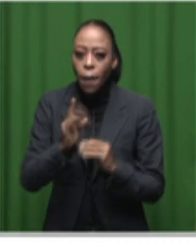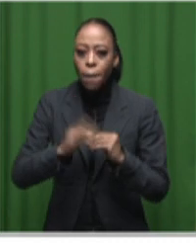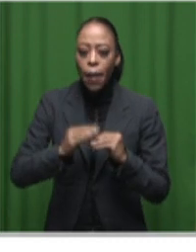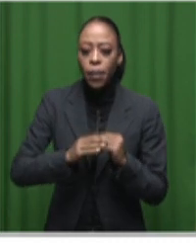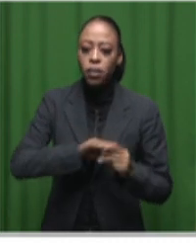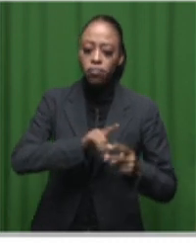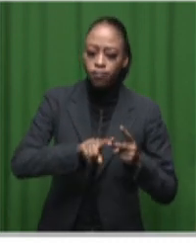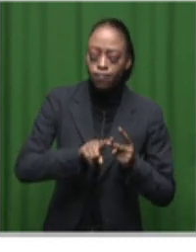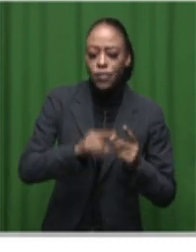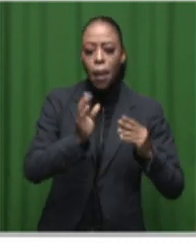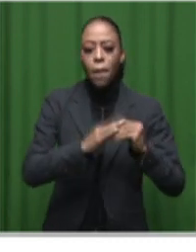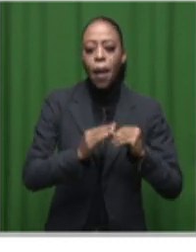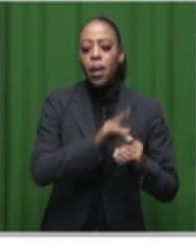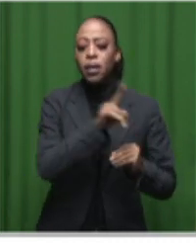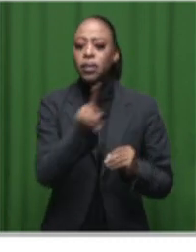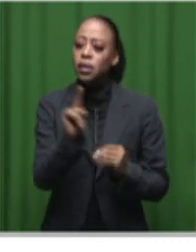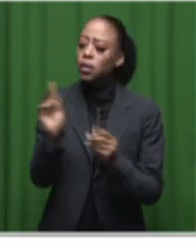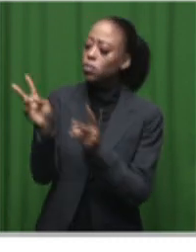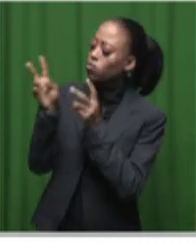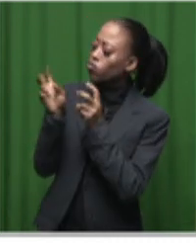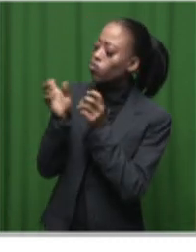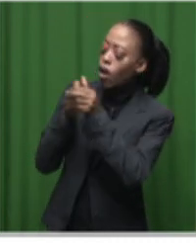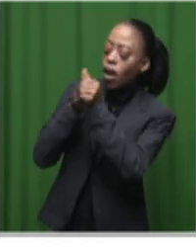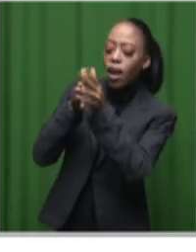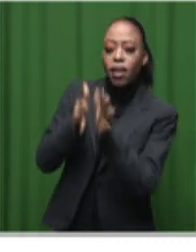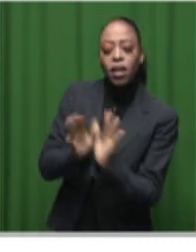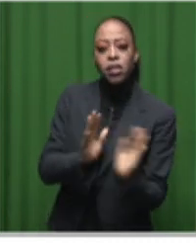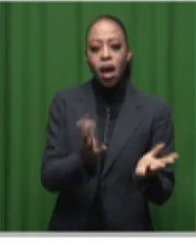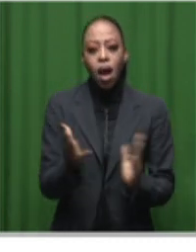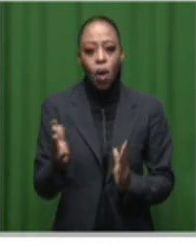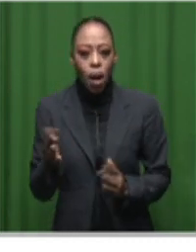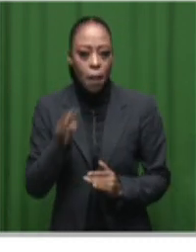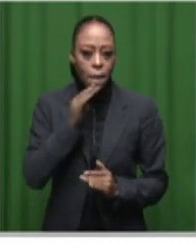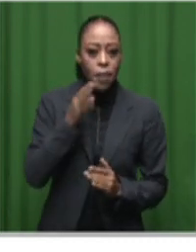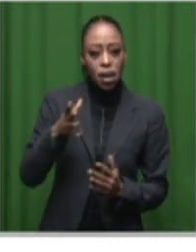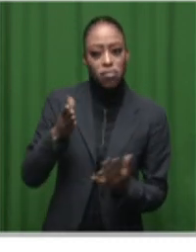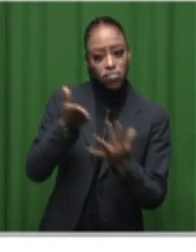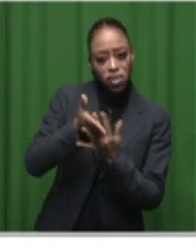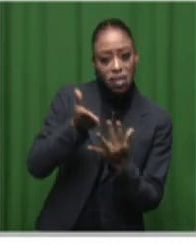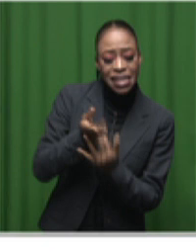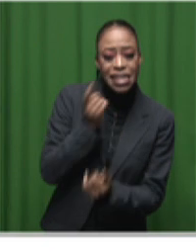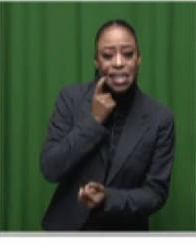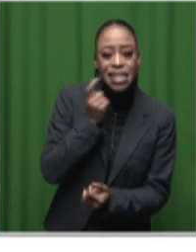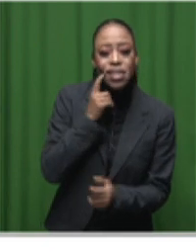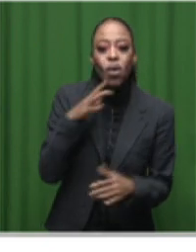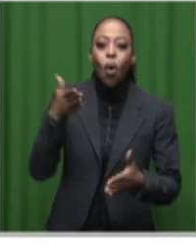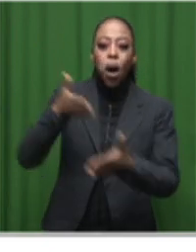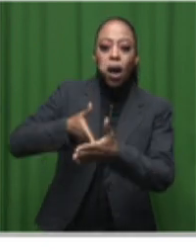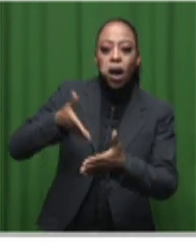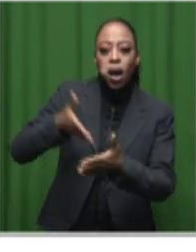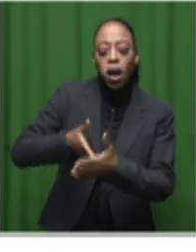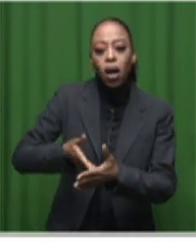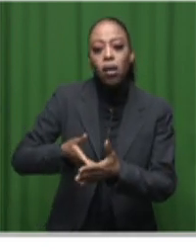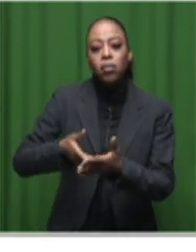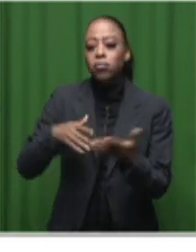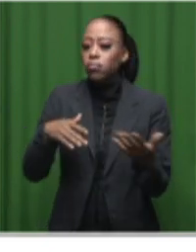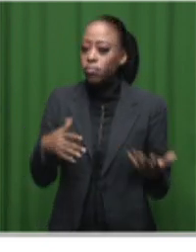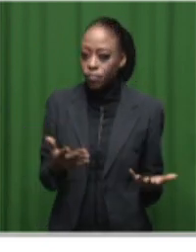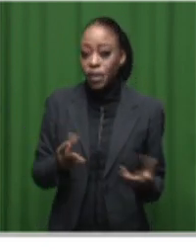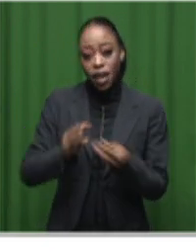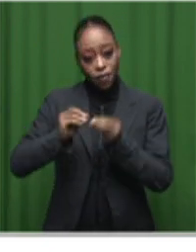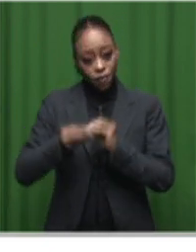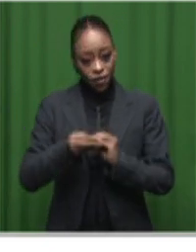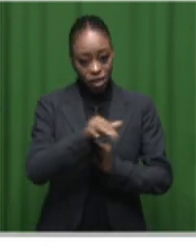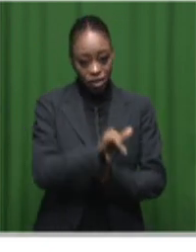in how their members perceive the leaders as either being accessible or inaccessible, and remedy that. And I do not